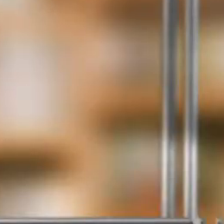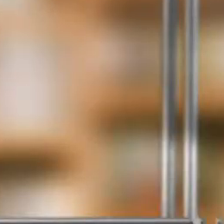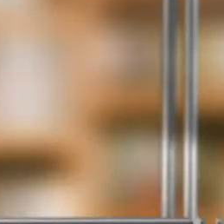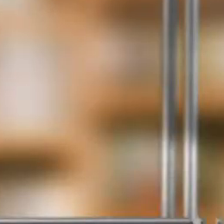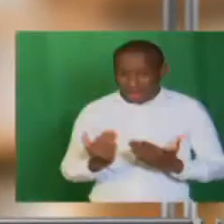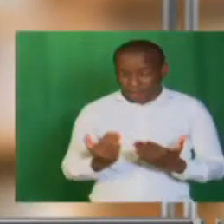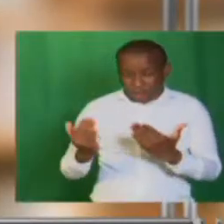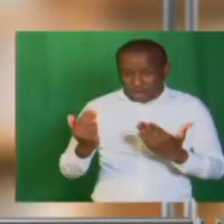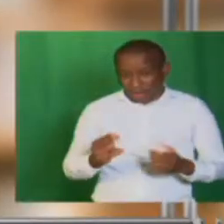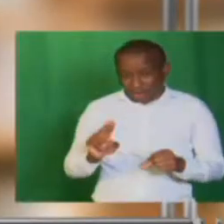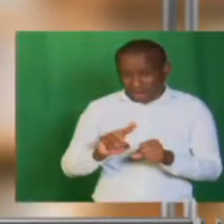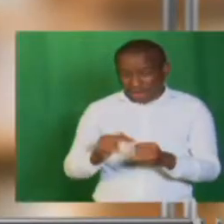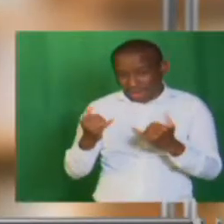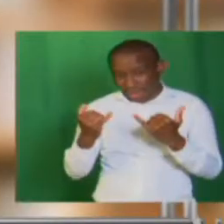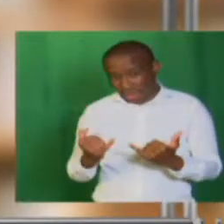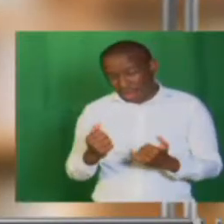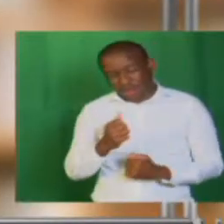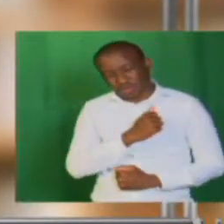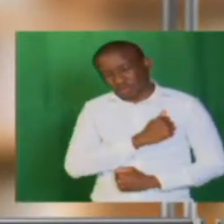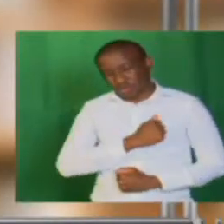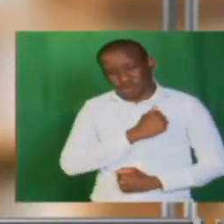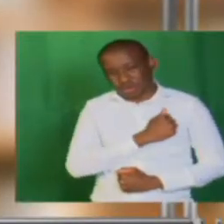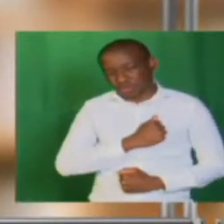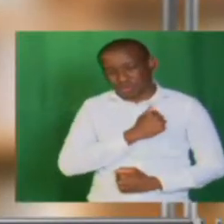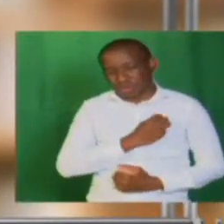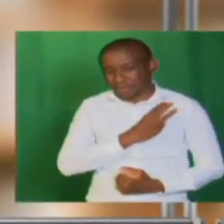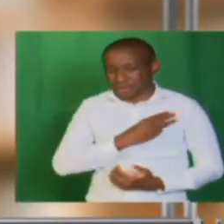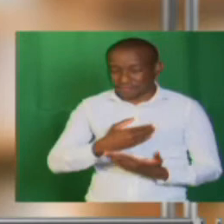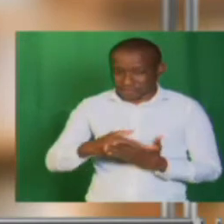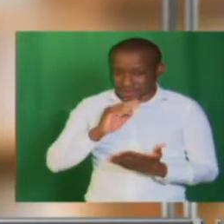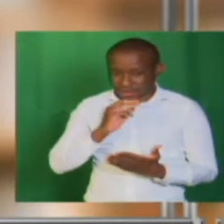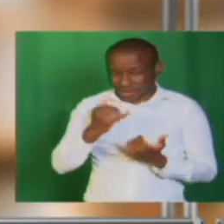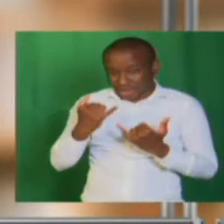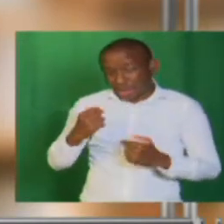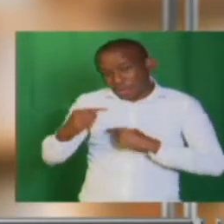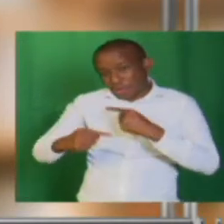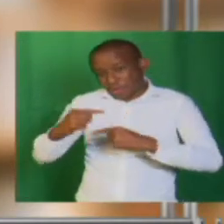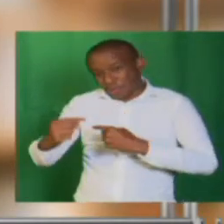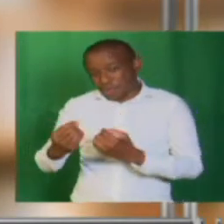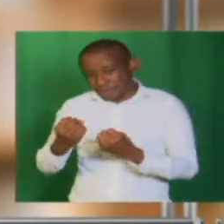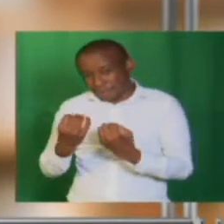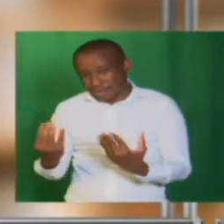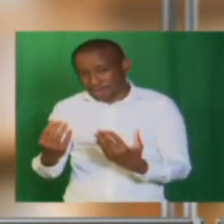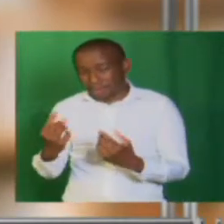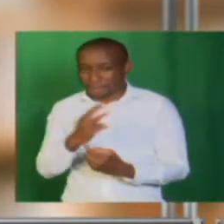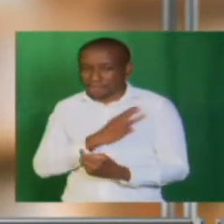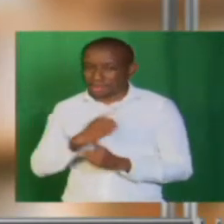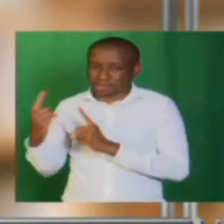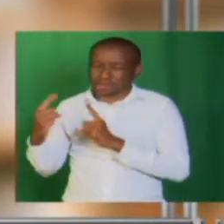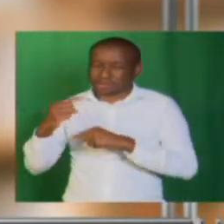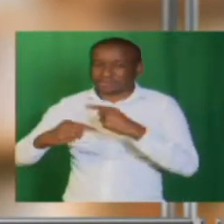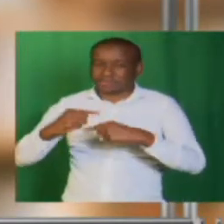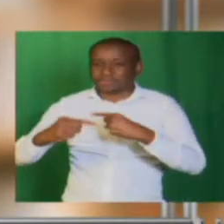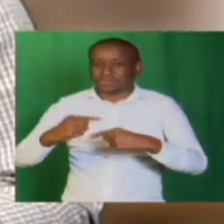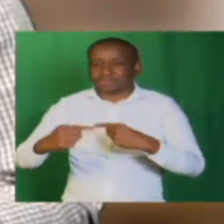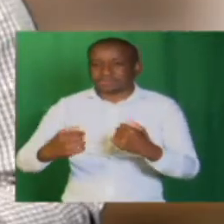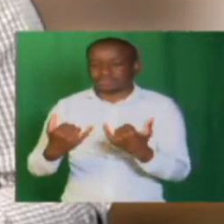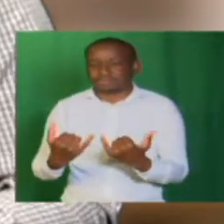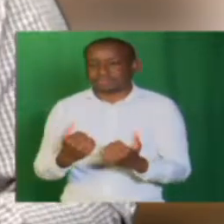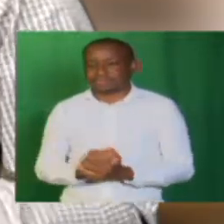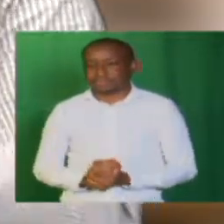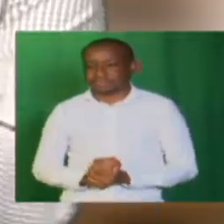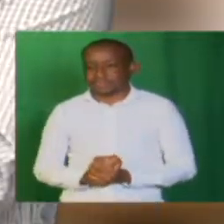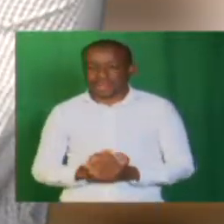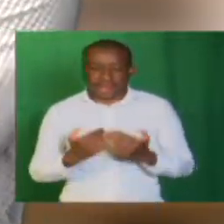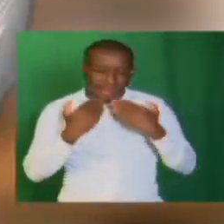Welcome back to our viewers. We do apologize for that, but we will continue with our lesson right now. Lungelo, without wasting time, please continue with your lesson,